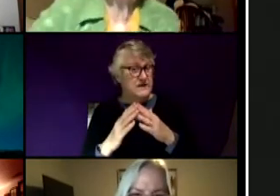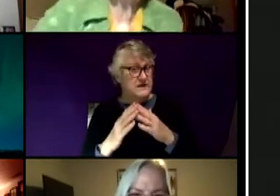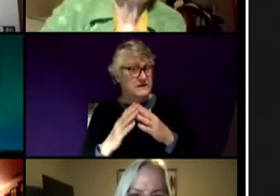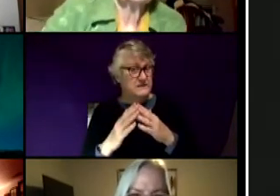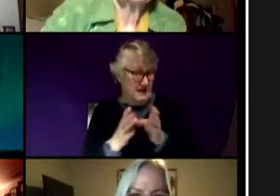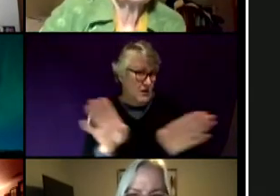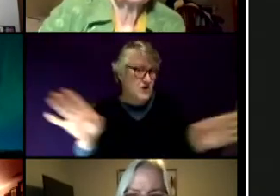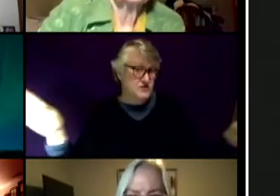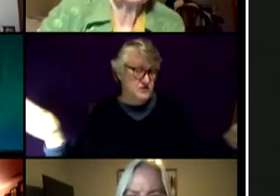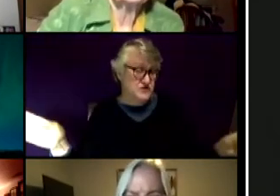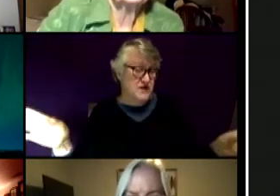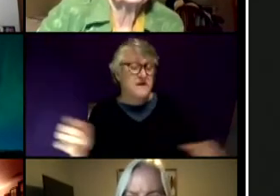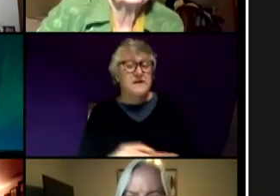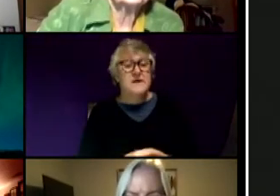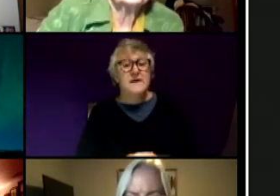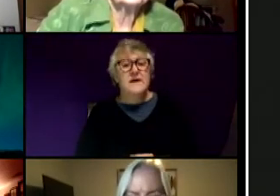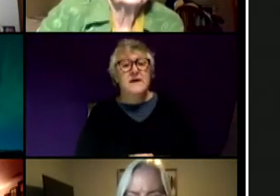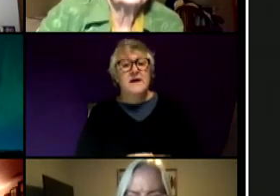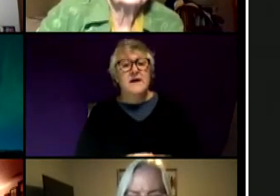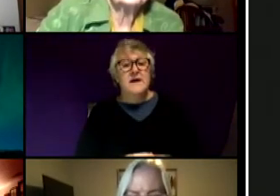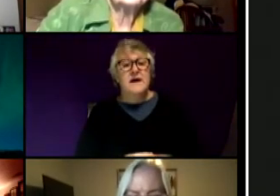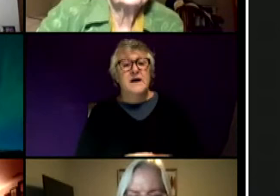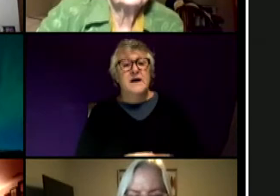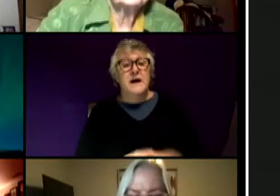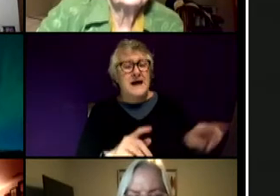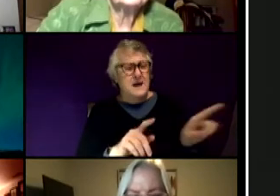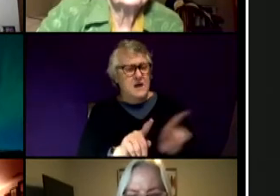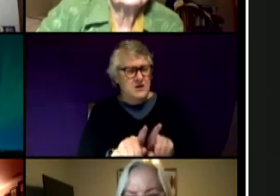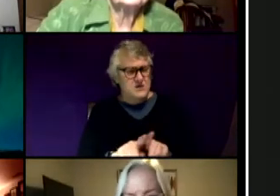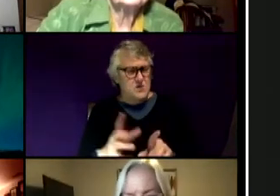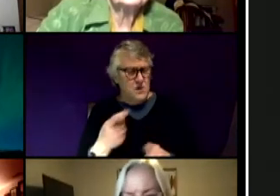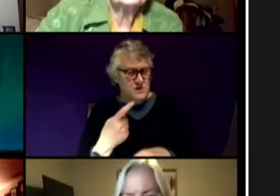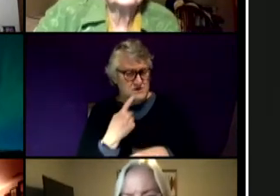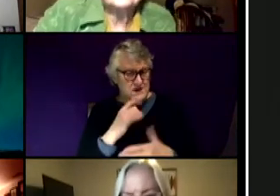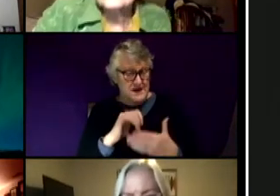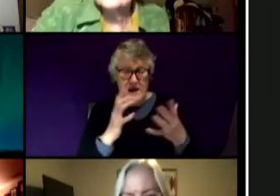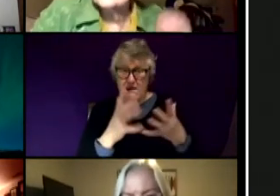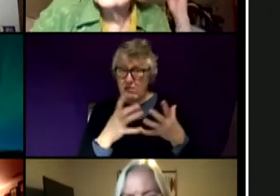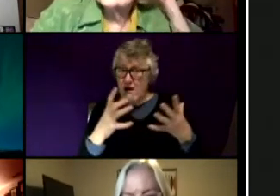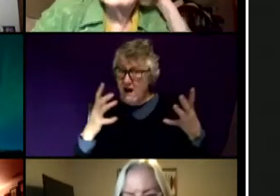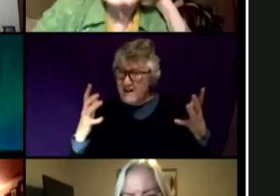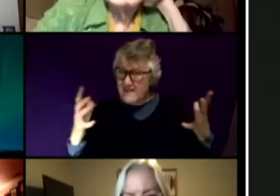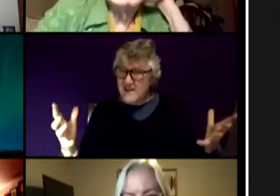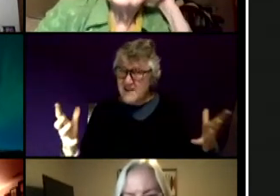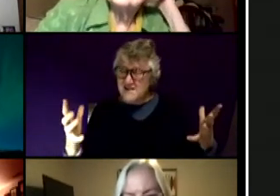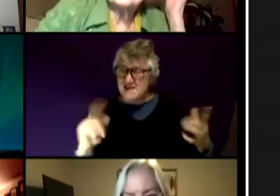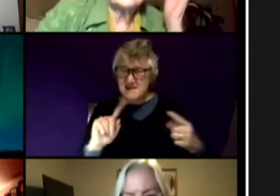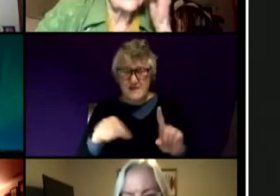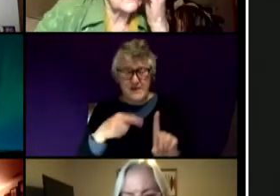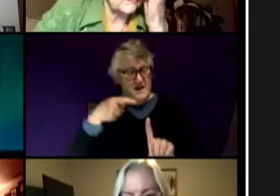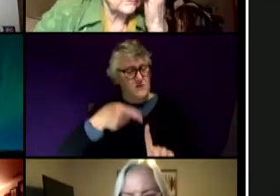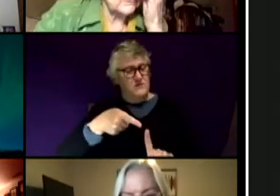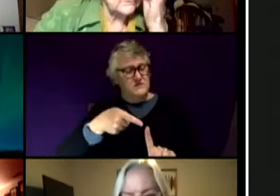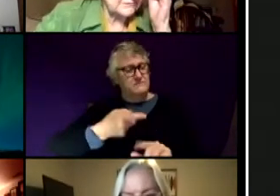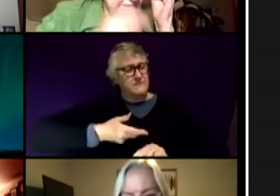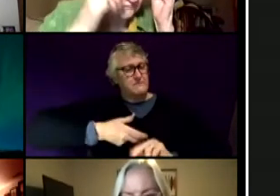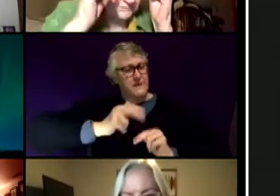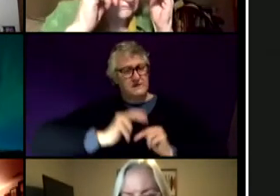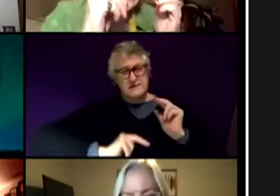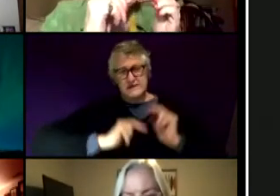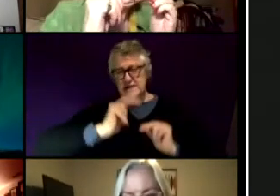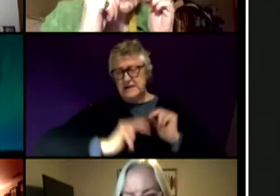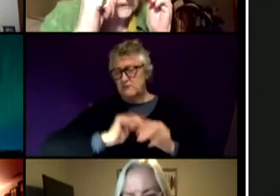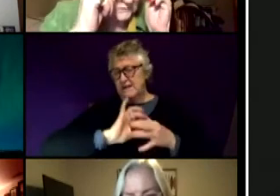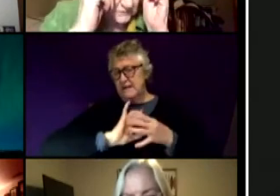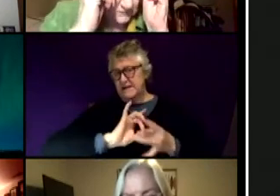And then I just also want to say that a lot of this is about building relationships. And I want